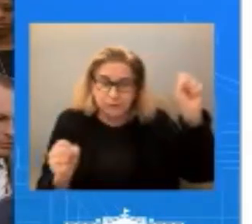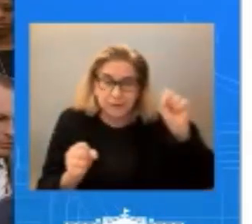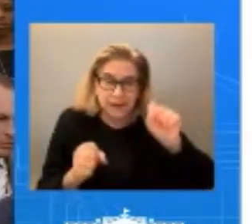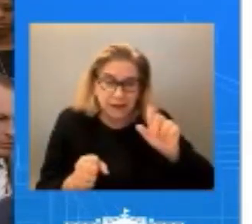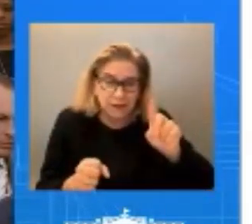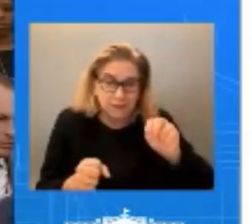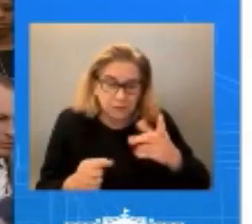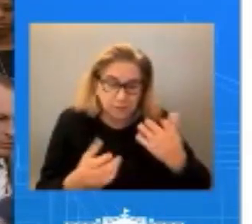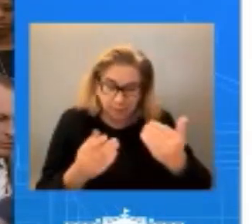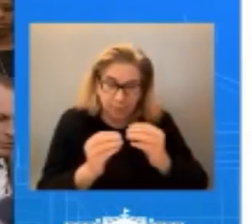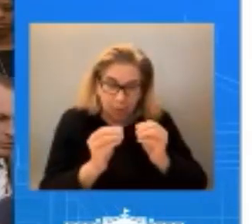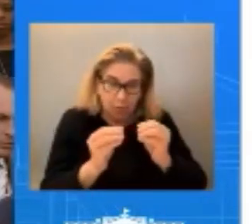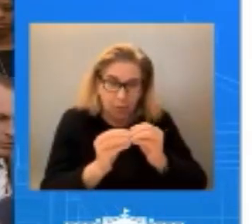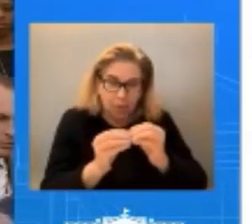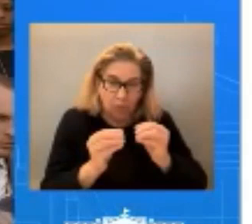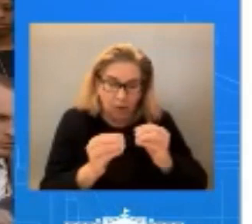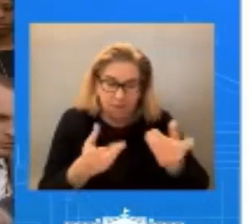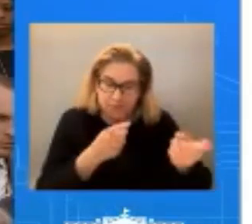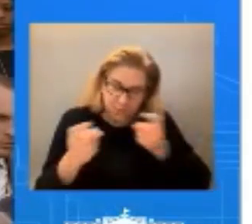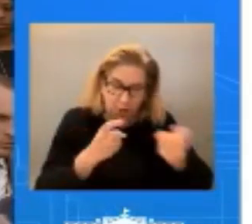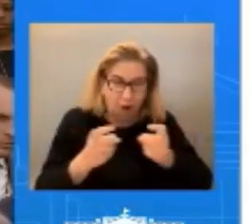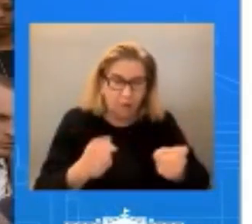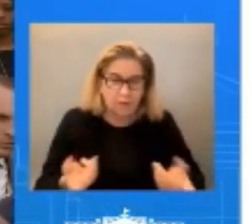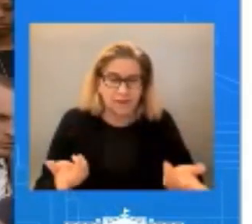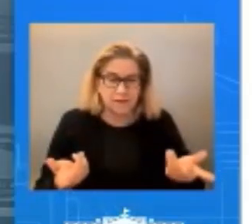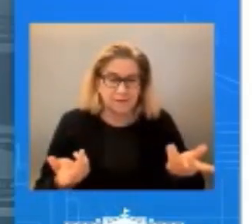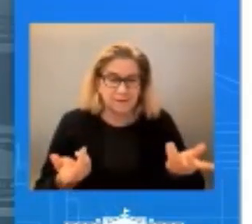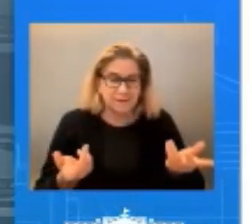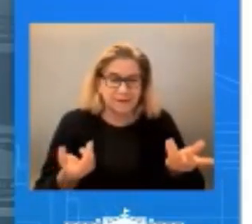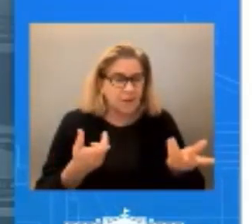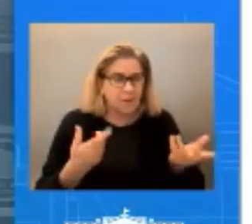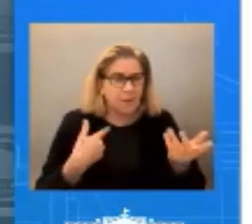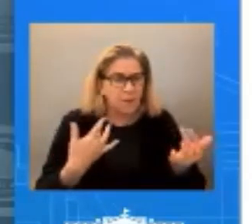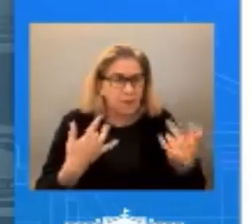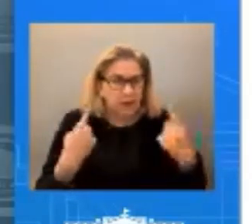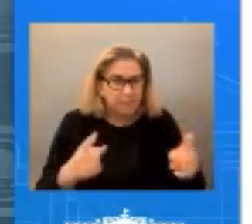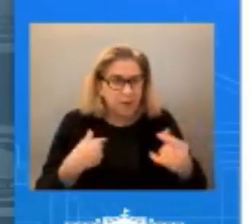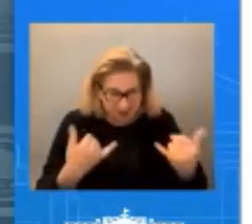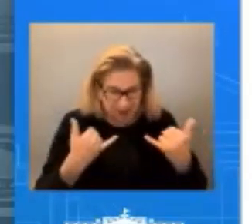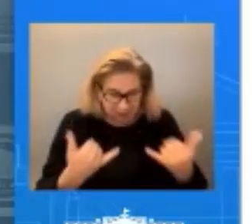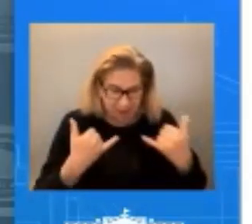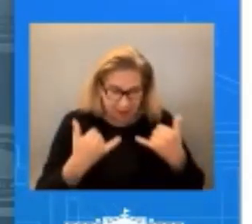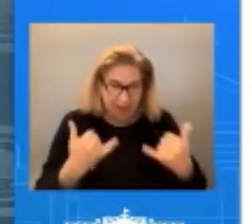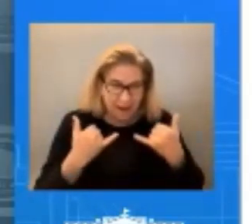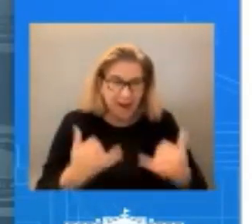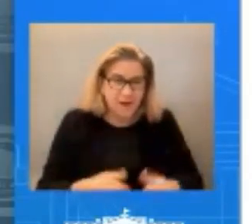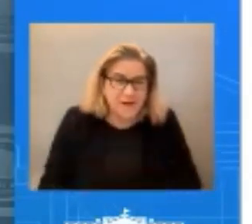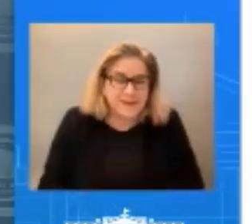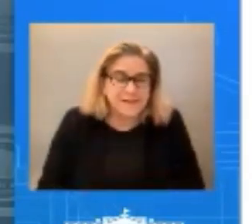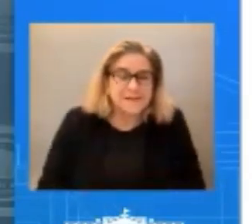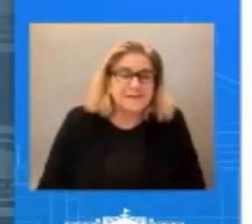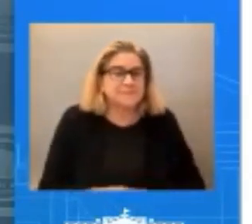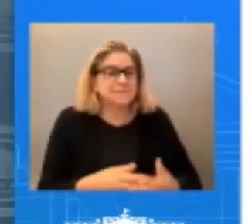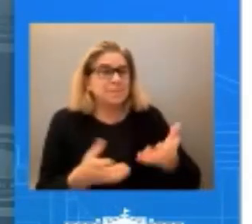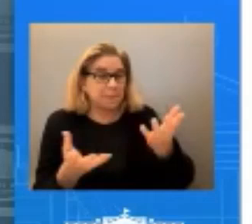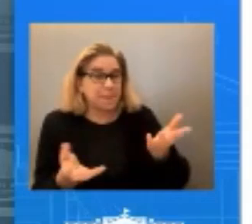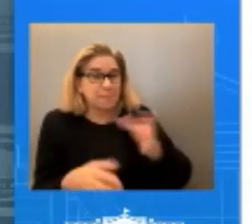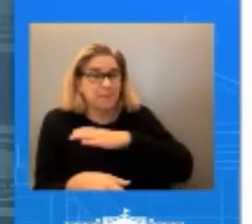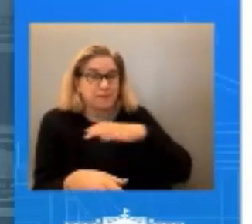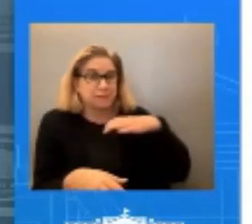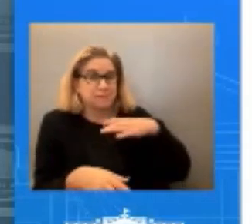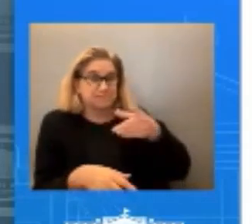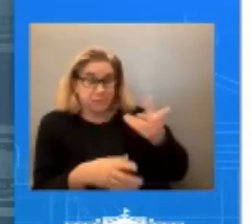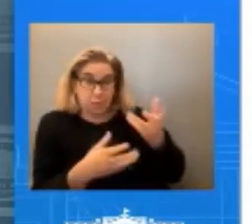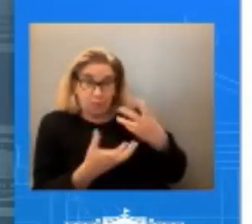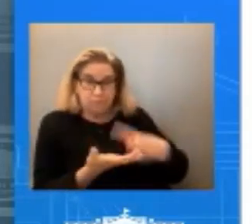do you think the Congress is waiting to act? So when it relates to the Congress, you have to ask Congress. You have to go over to Congress and meet with congressional